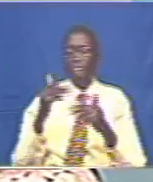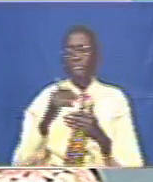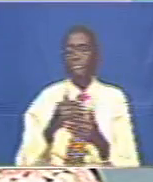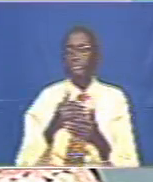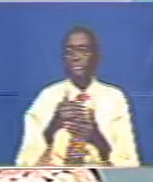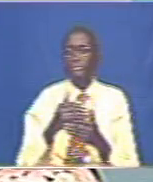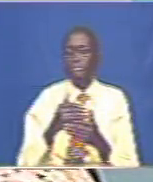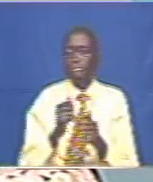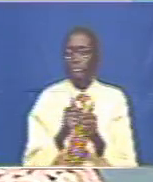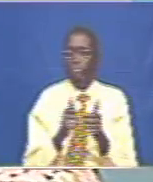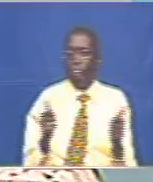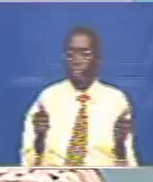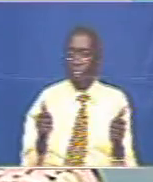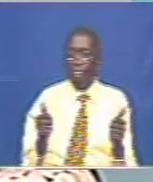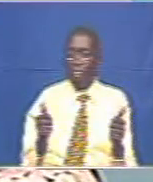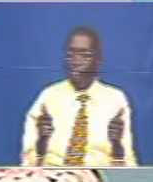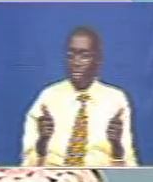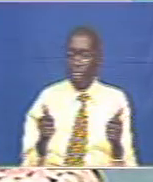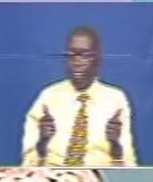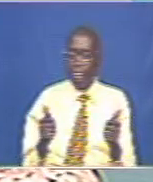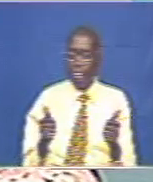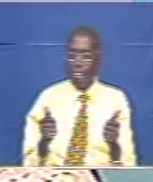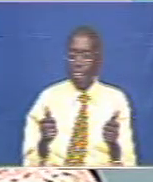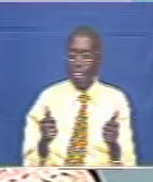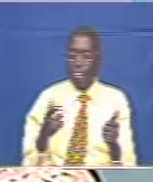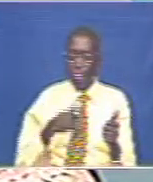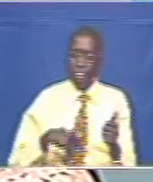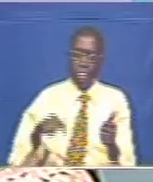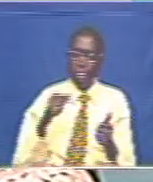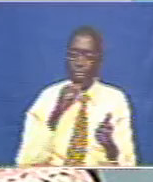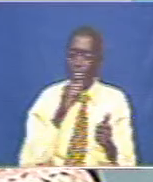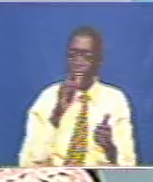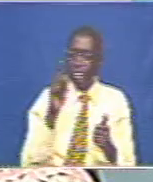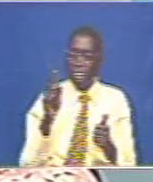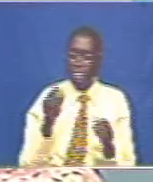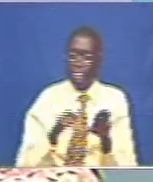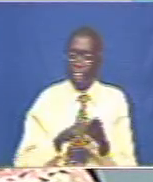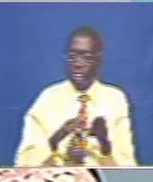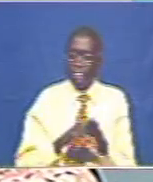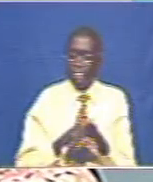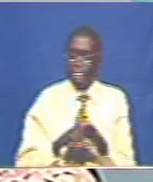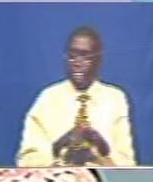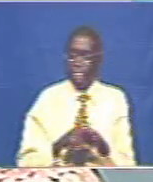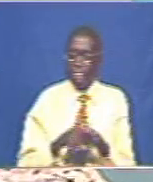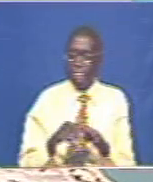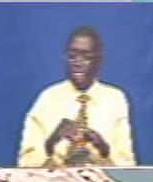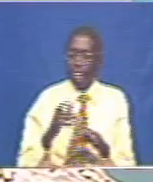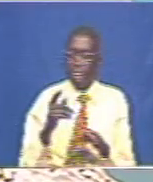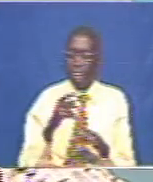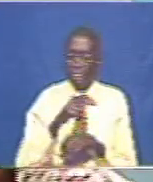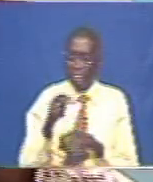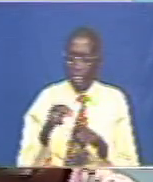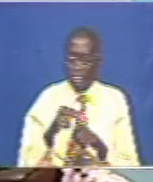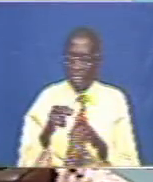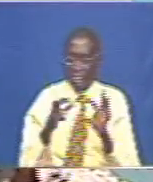cooperative structure is well structured in a way that we are not asking who the member is, who the primary cooperative is, the national